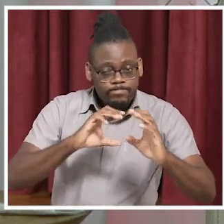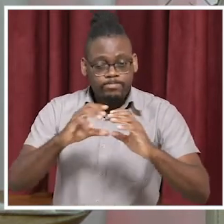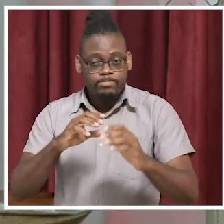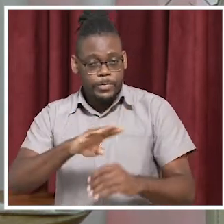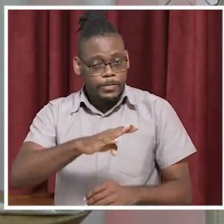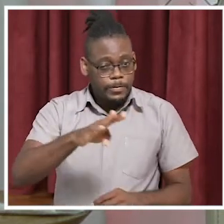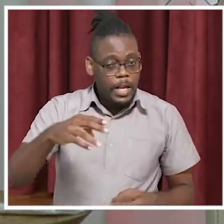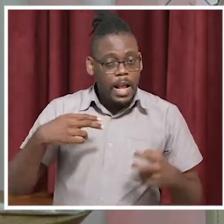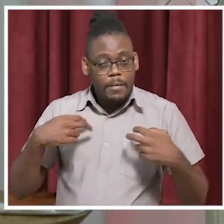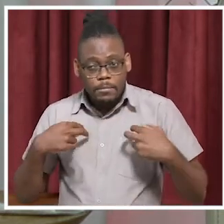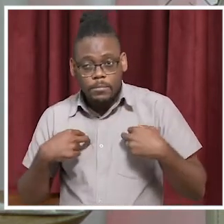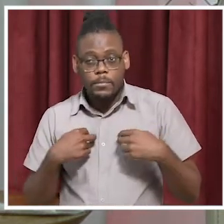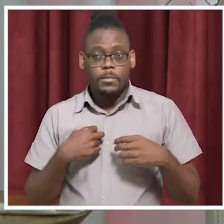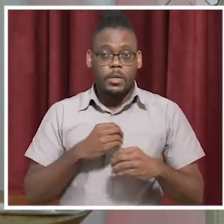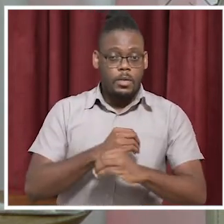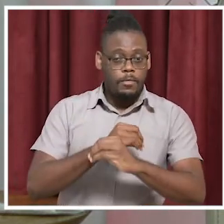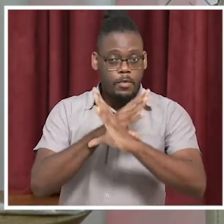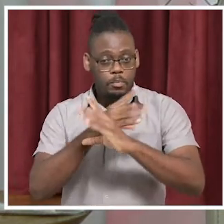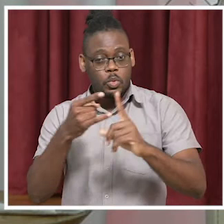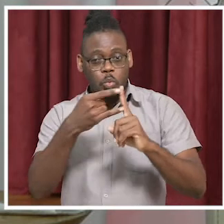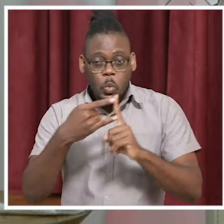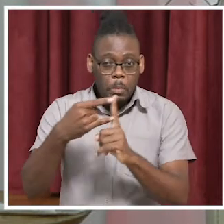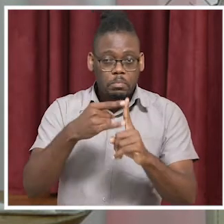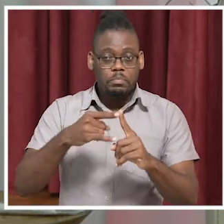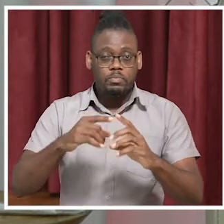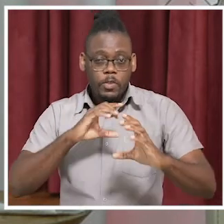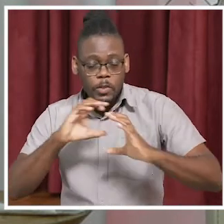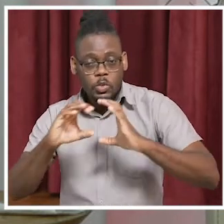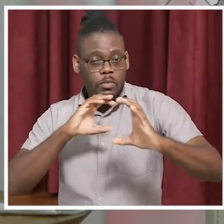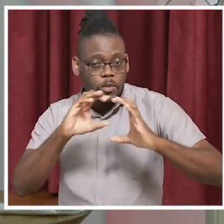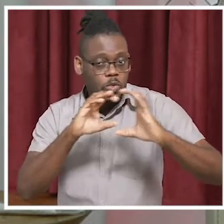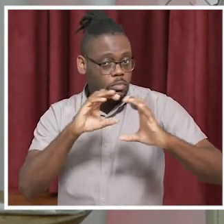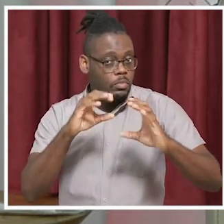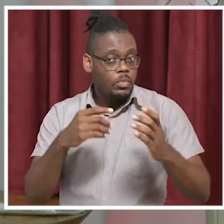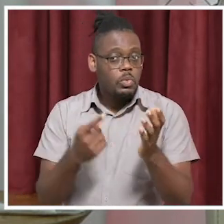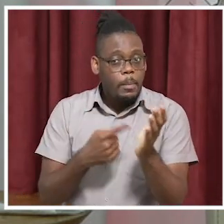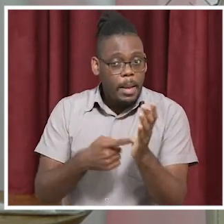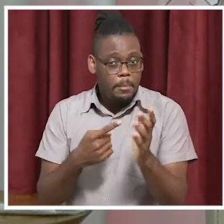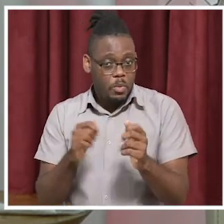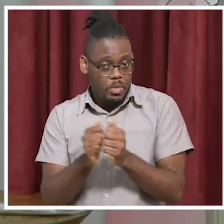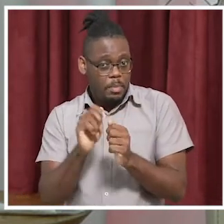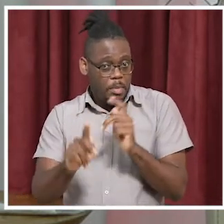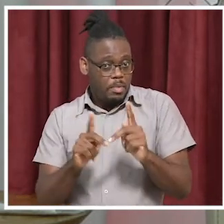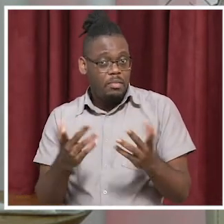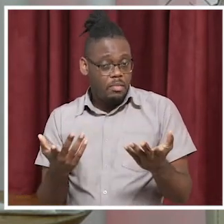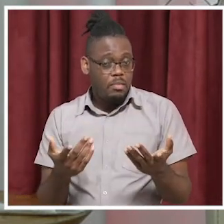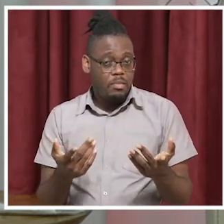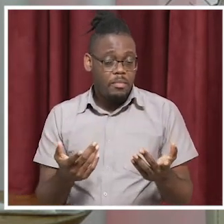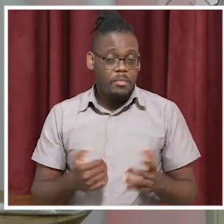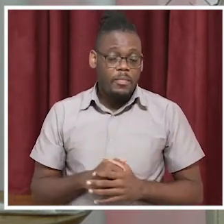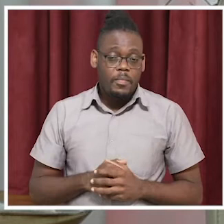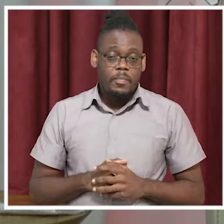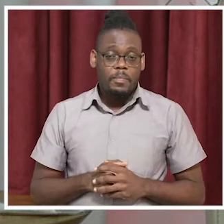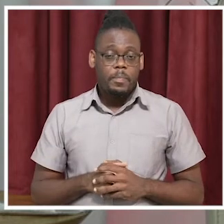to in-store or in-house options? A hybrid, strictly one or the other? I'll begin with you. Well, actually, Ms. Guy, I'll begin with you